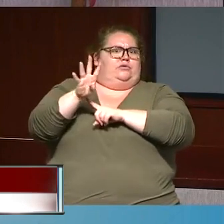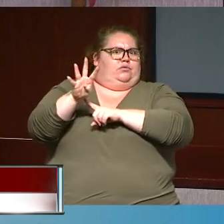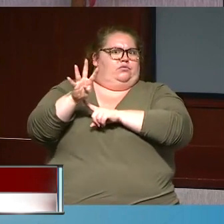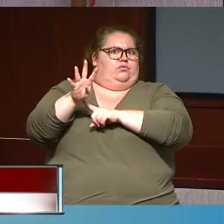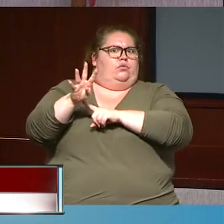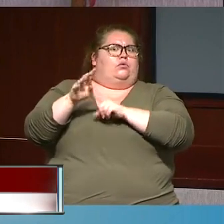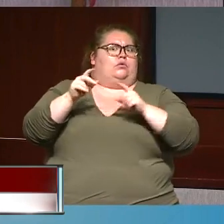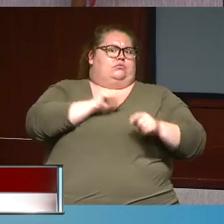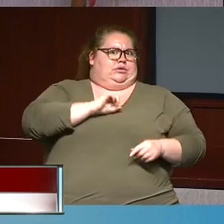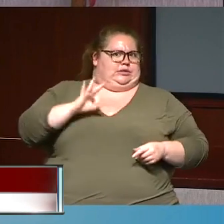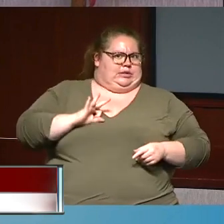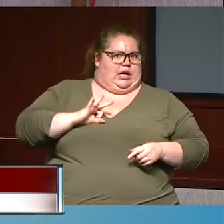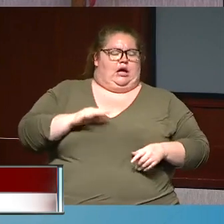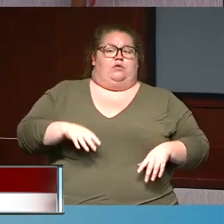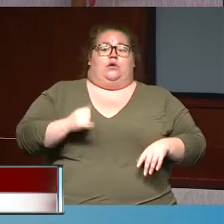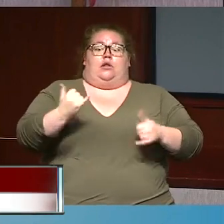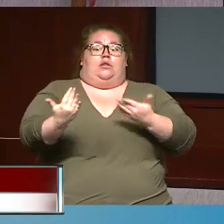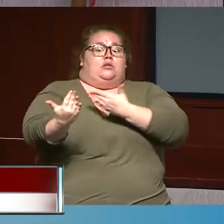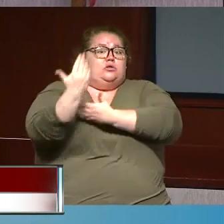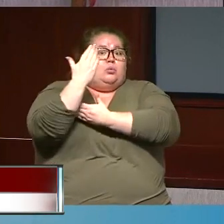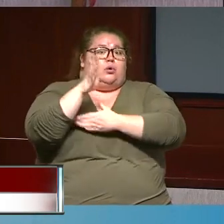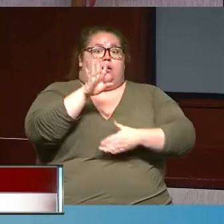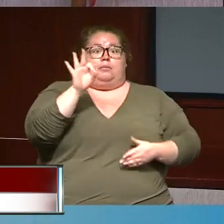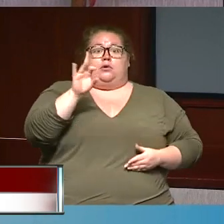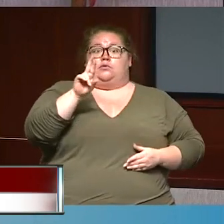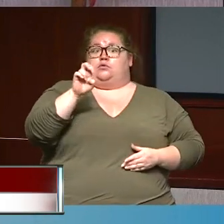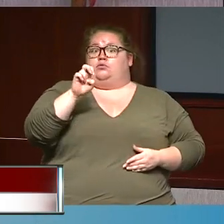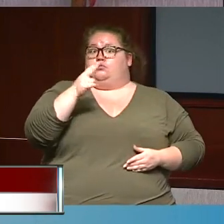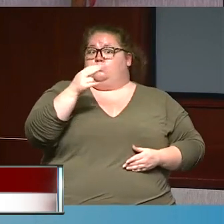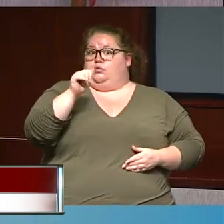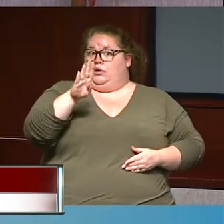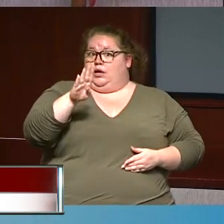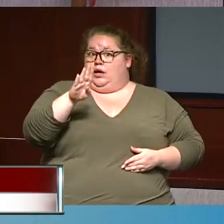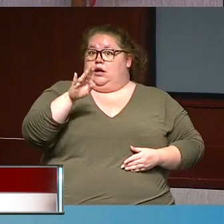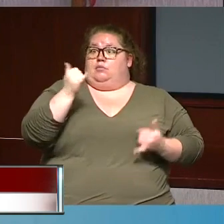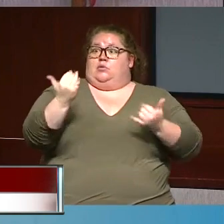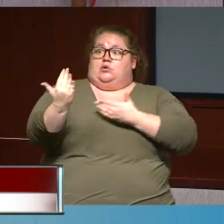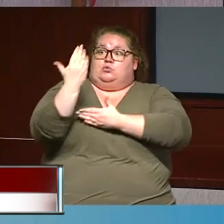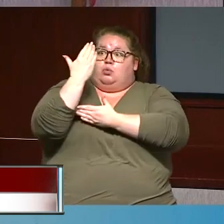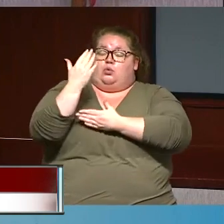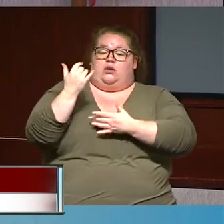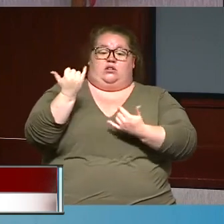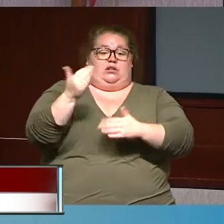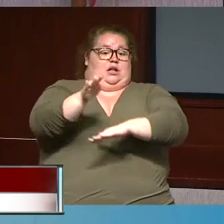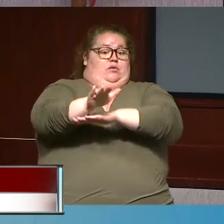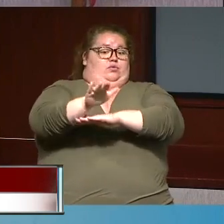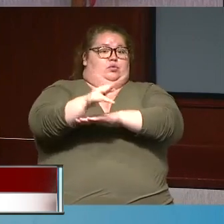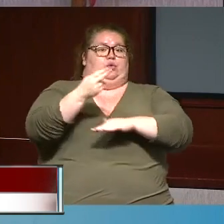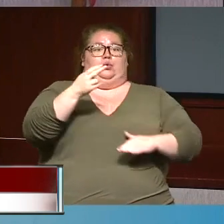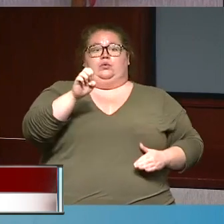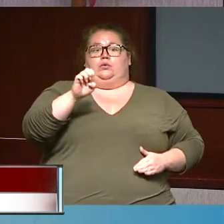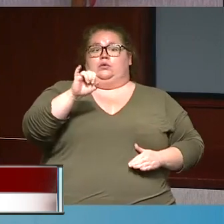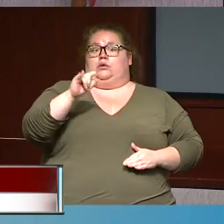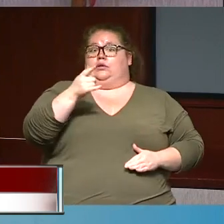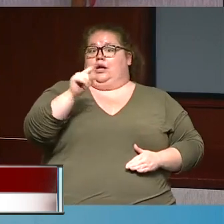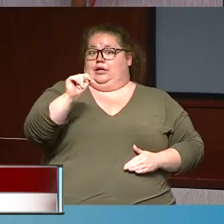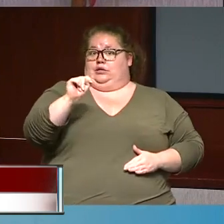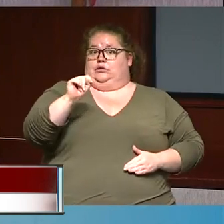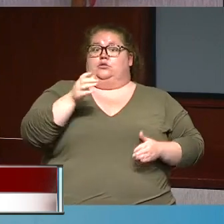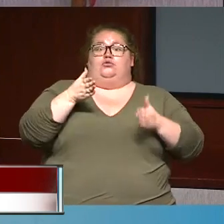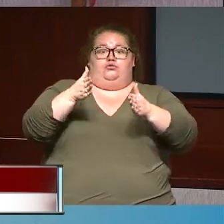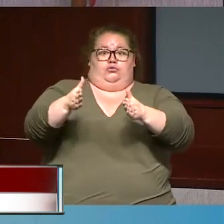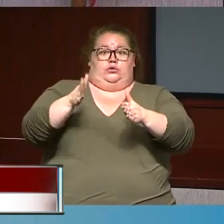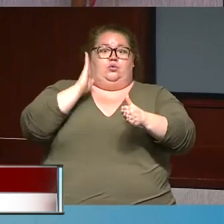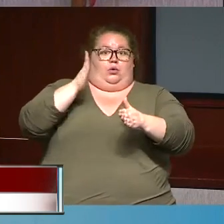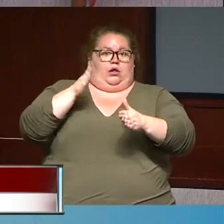Bakersfield Rehab Center this morning and Heights Street Skilled Nursing Facility this afternoon. And then we have 2 more scheduled for the